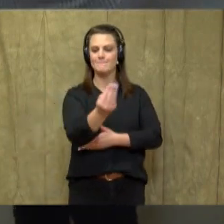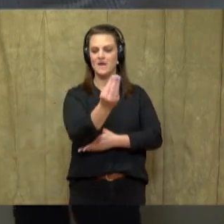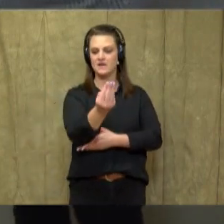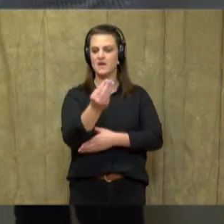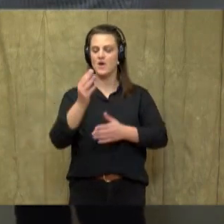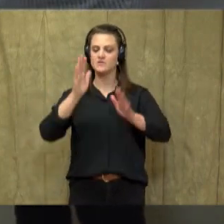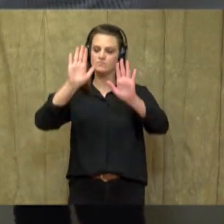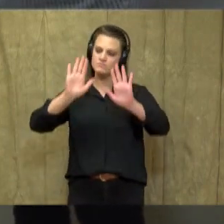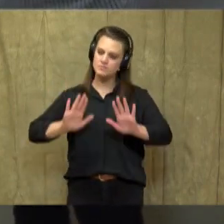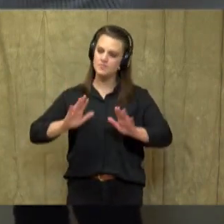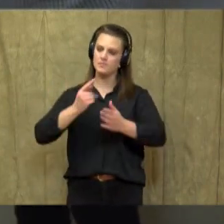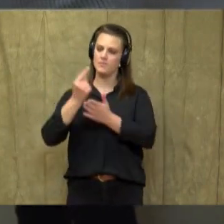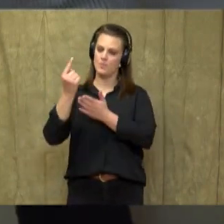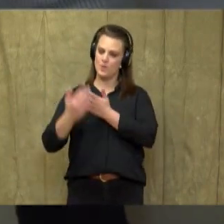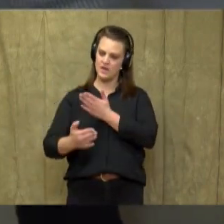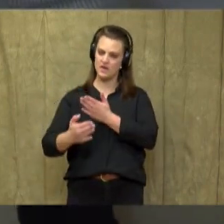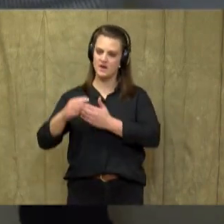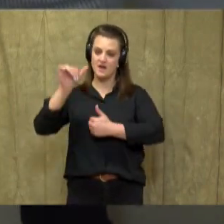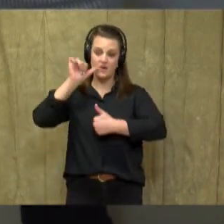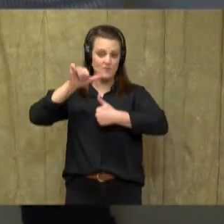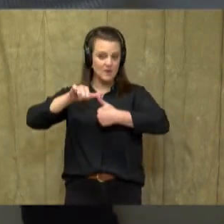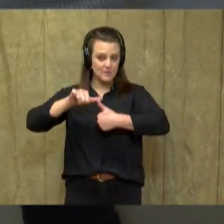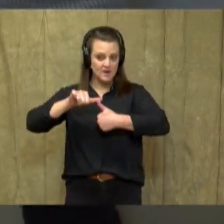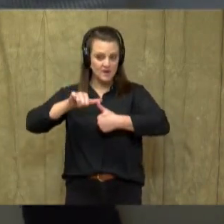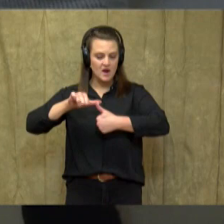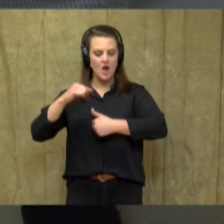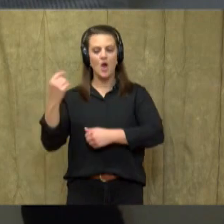a wonderful weekend. And remember to